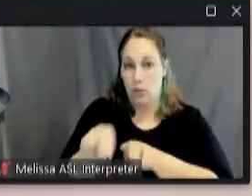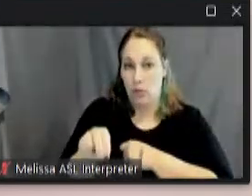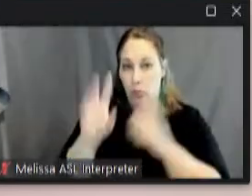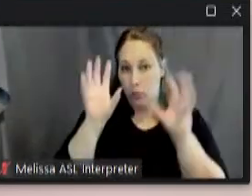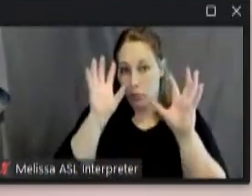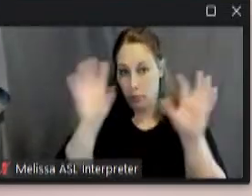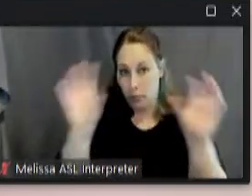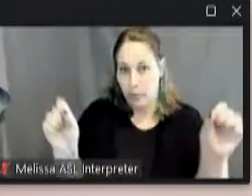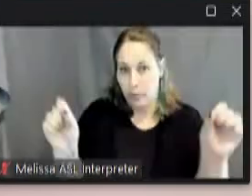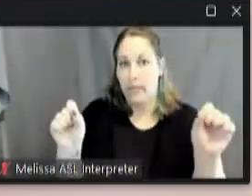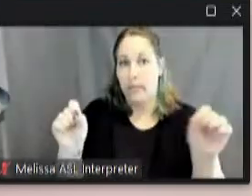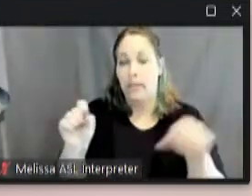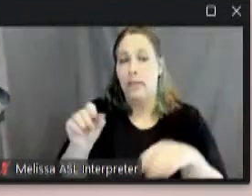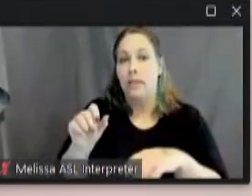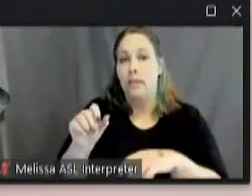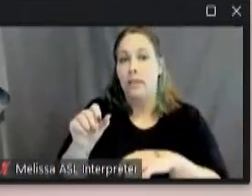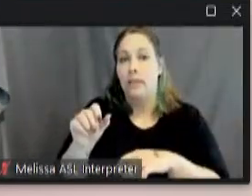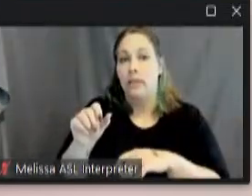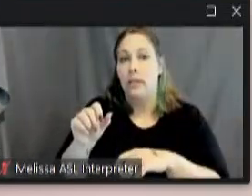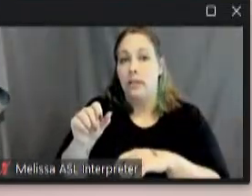Castro